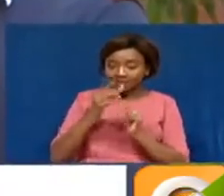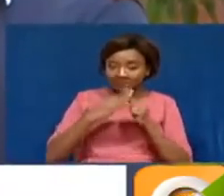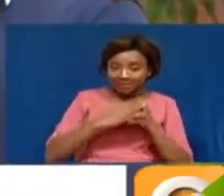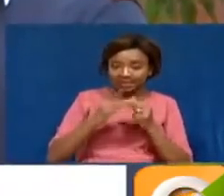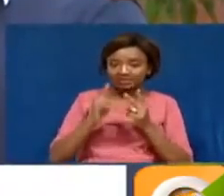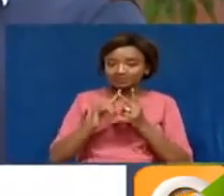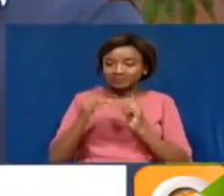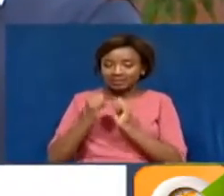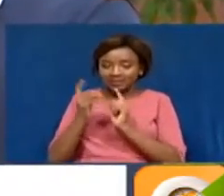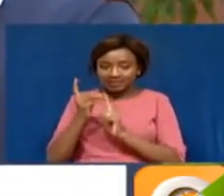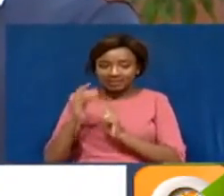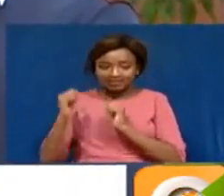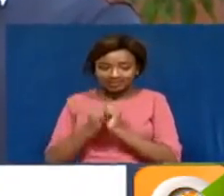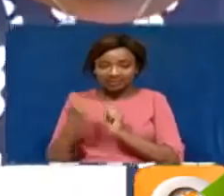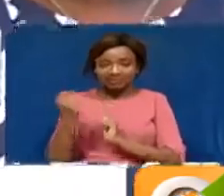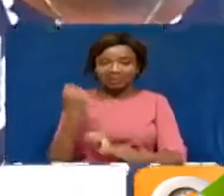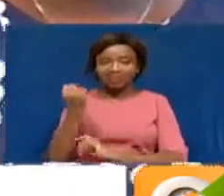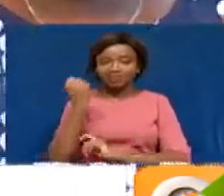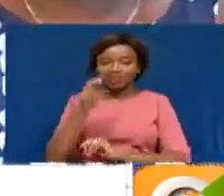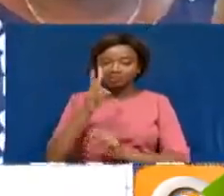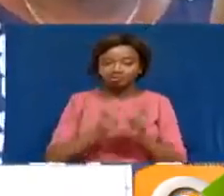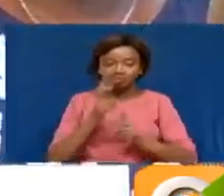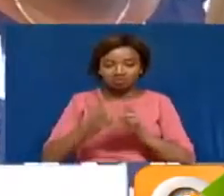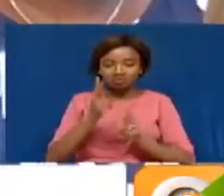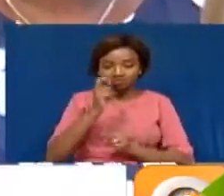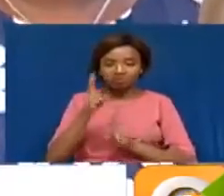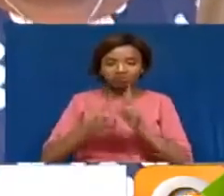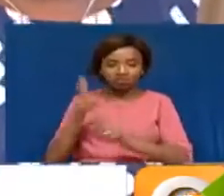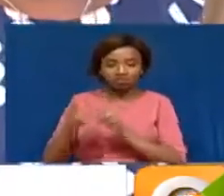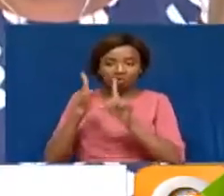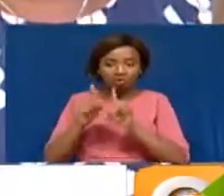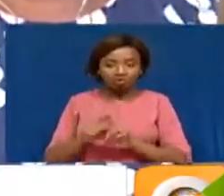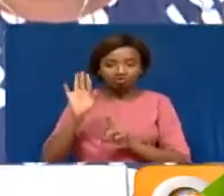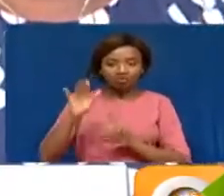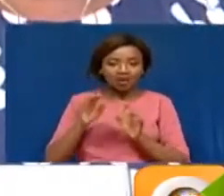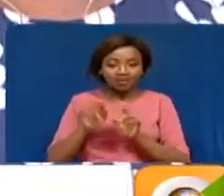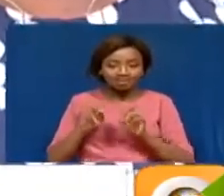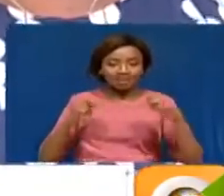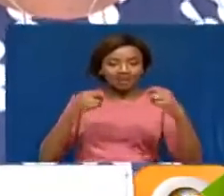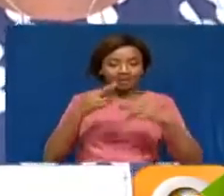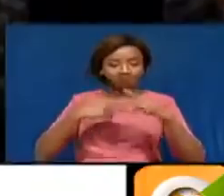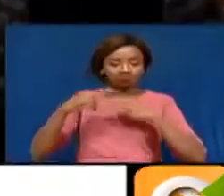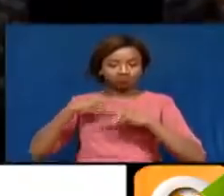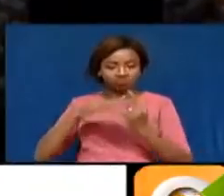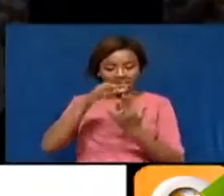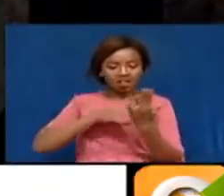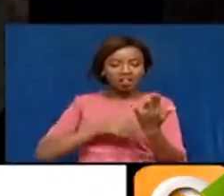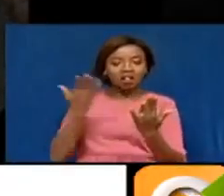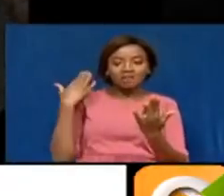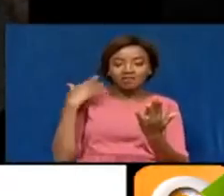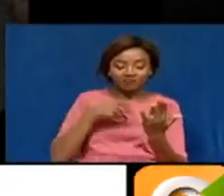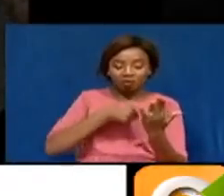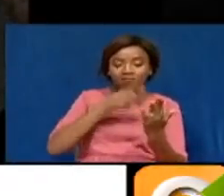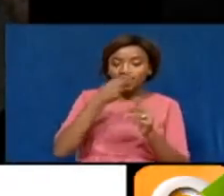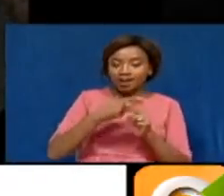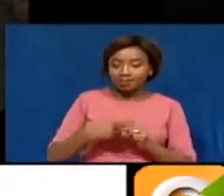2022 to deliberate on the applications. The panel has reviewed its shortlist of running mate candidates from 7 to